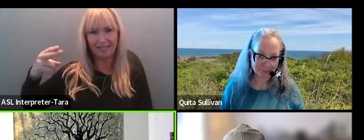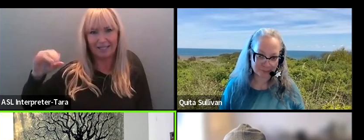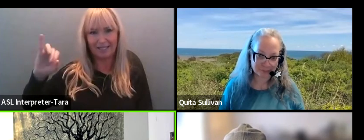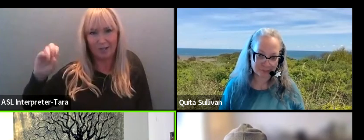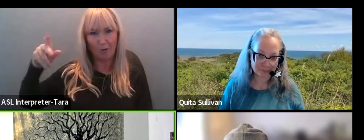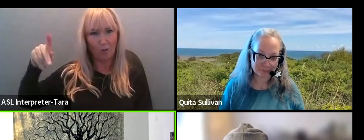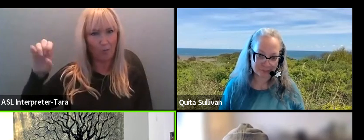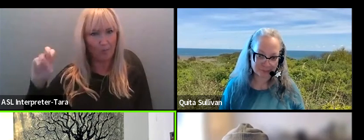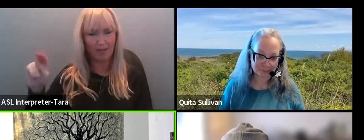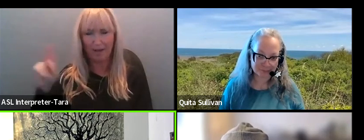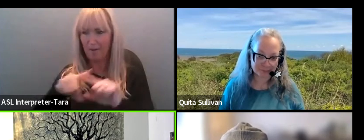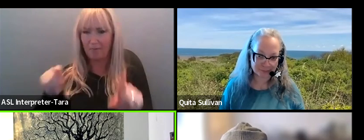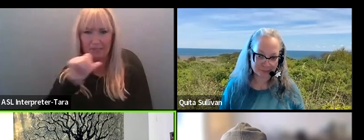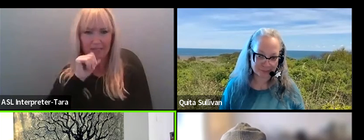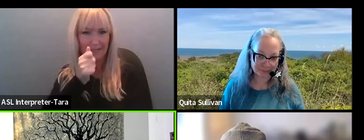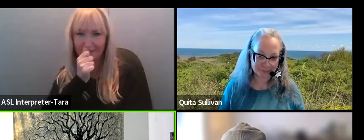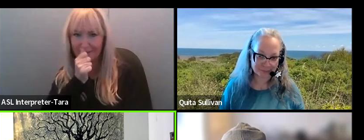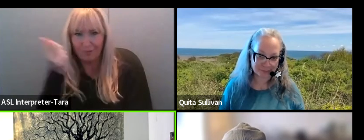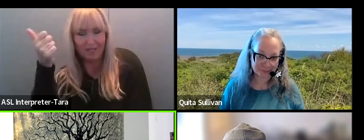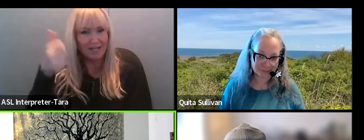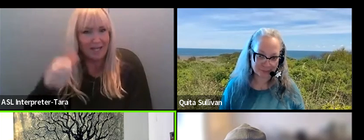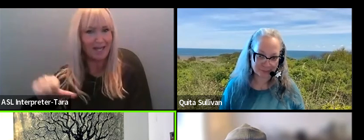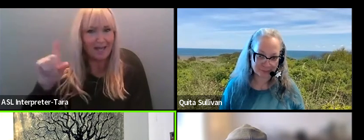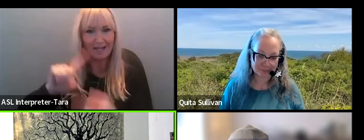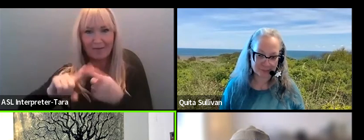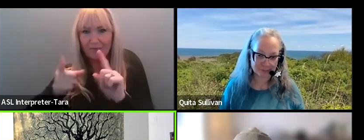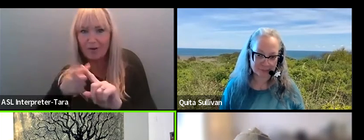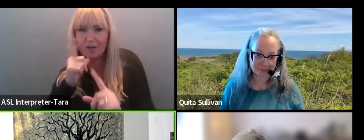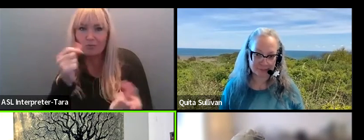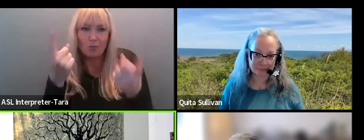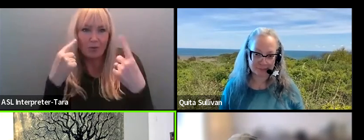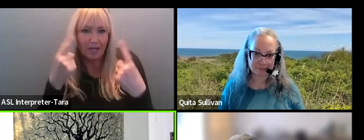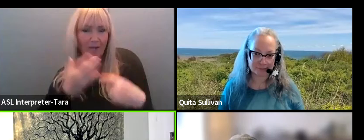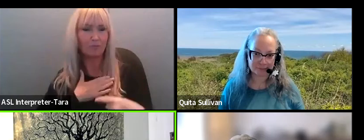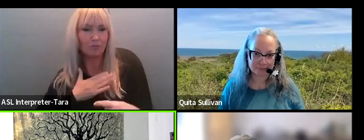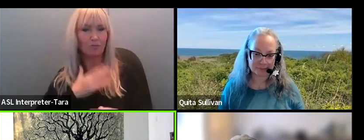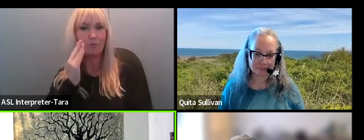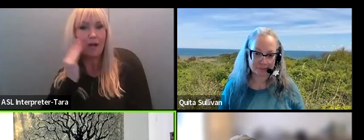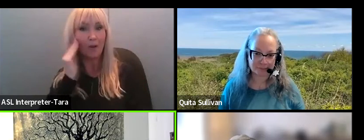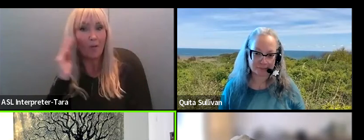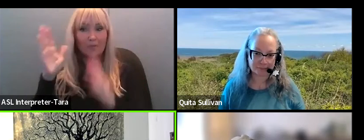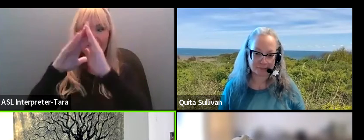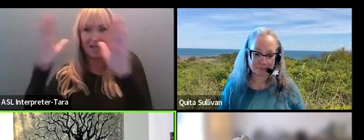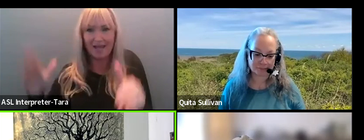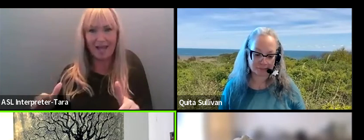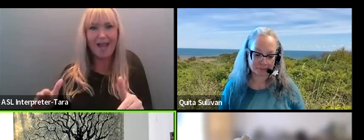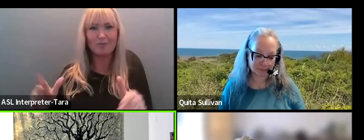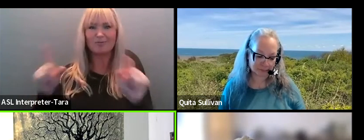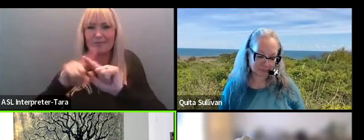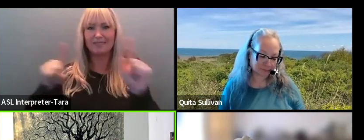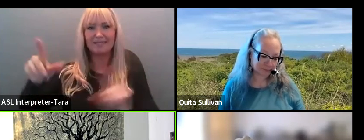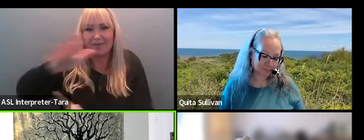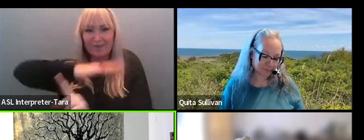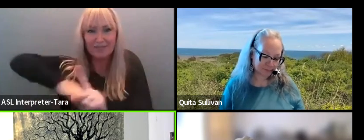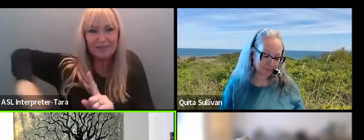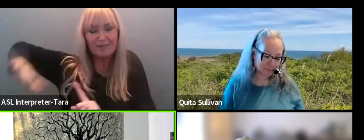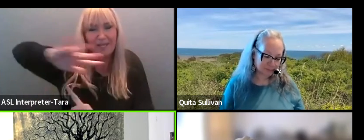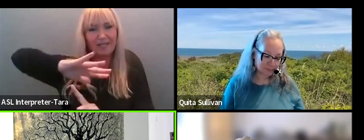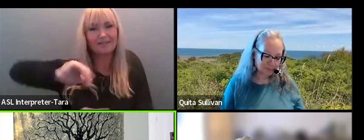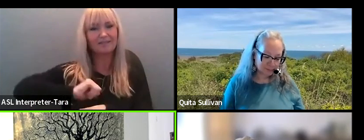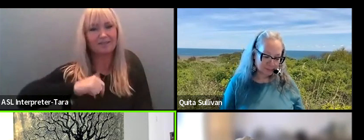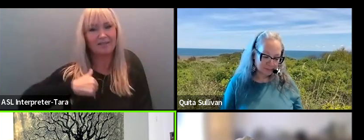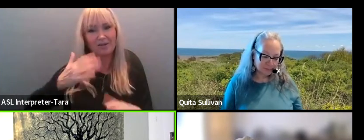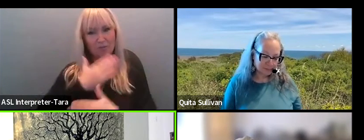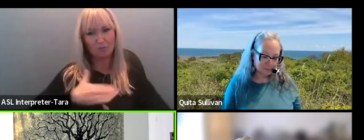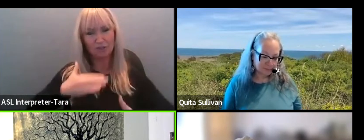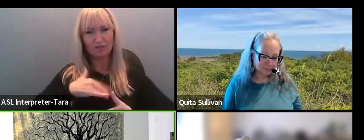anyone or anyone that would come over. You know, my home was a very different space, and I appreciate the fact that that was part of my lived